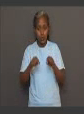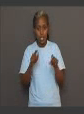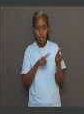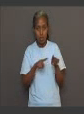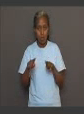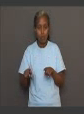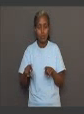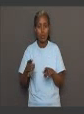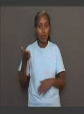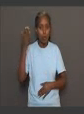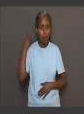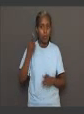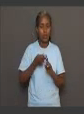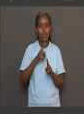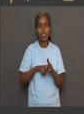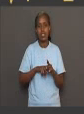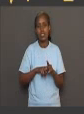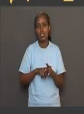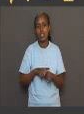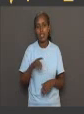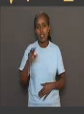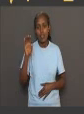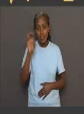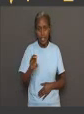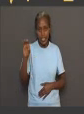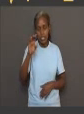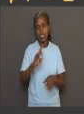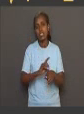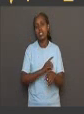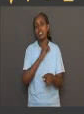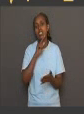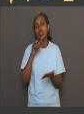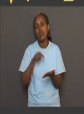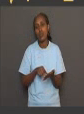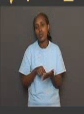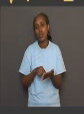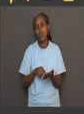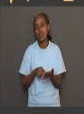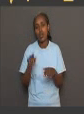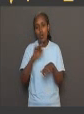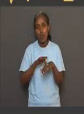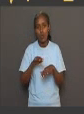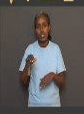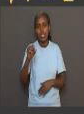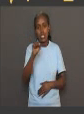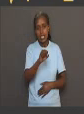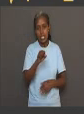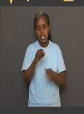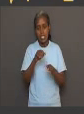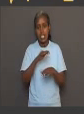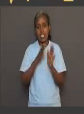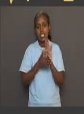backwards, finding the distance of a point on the surface from the